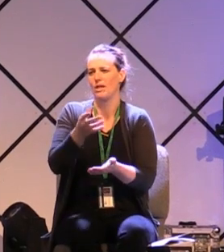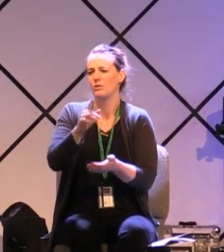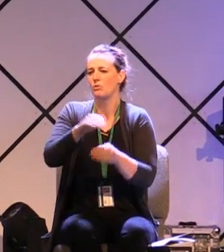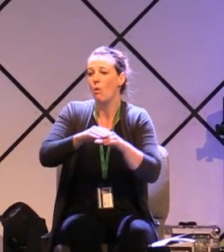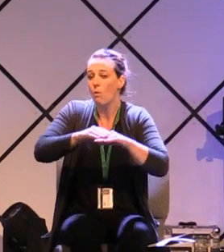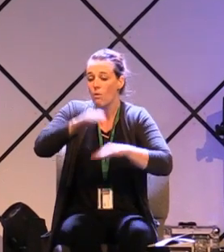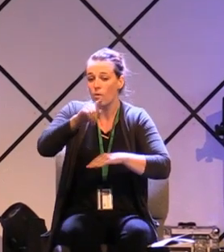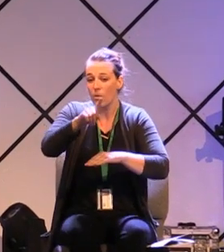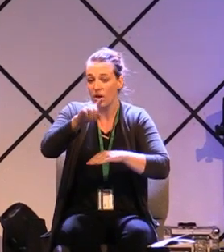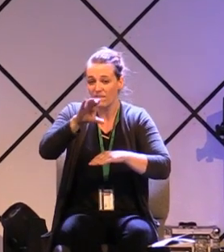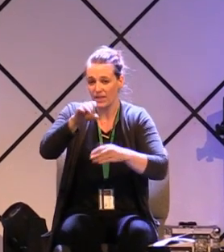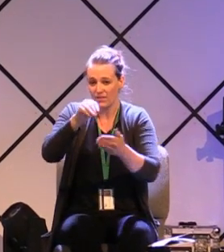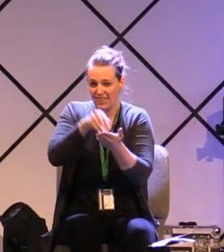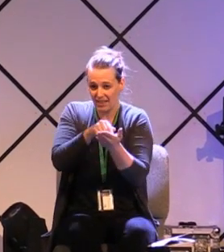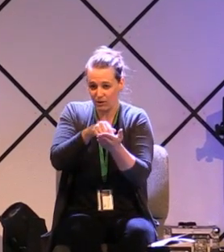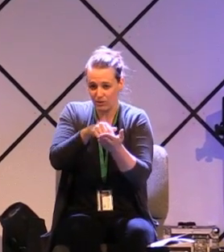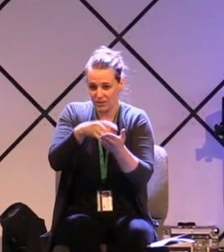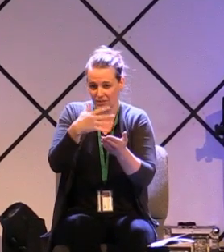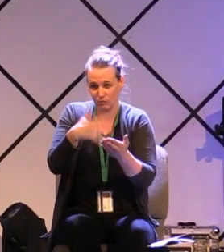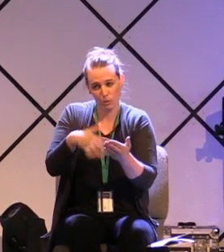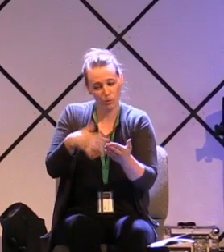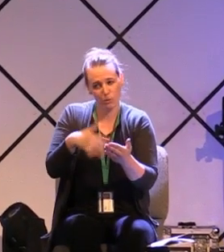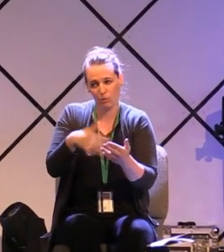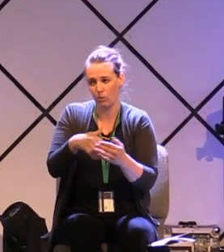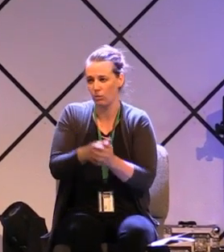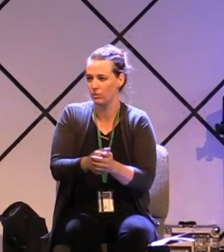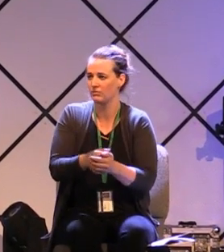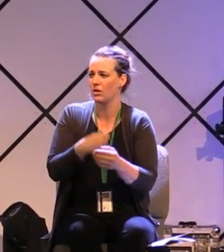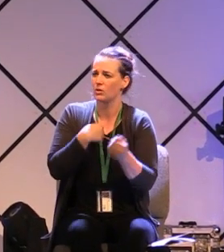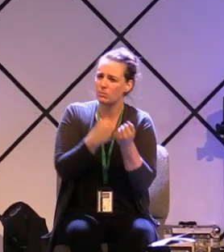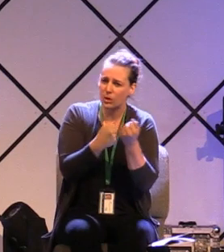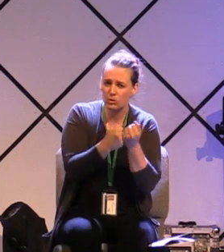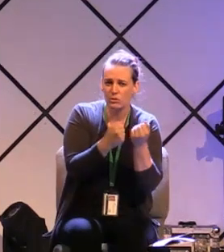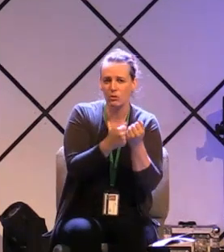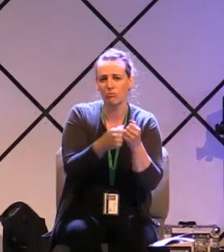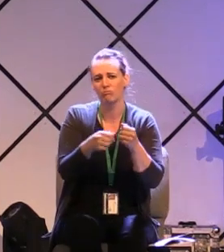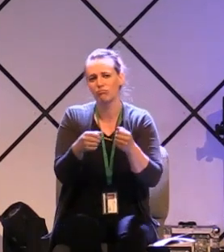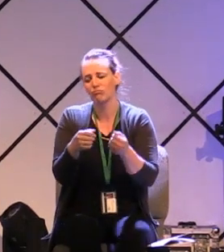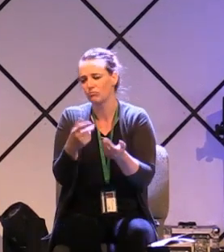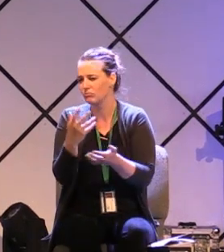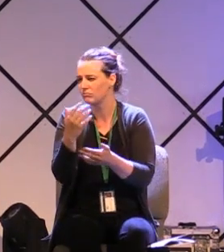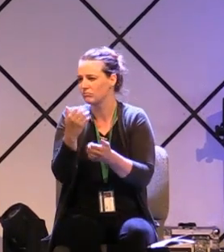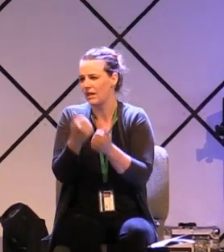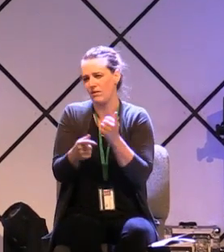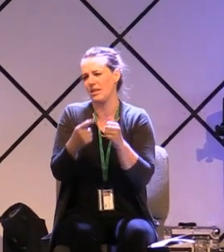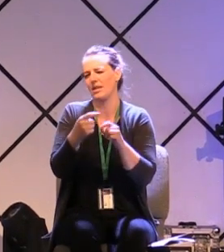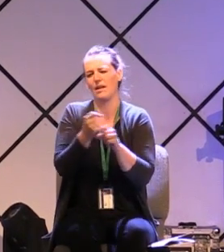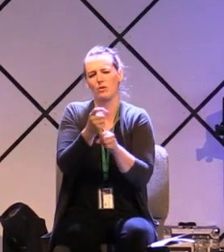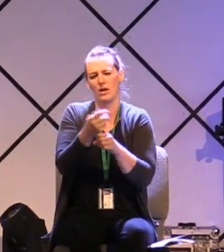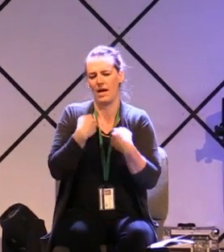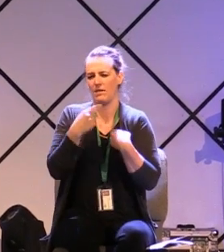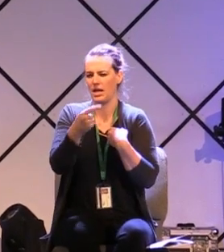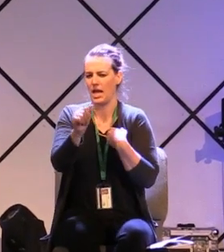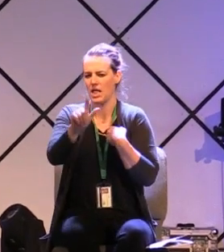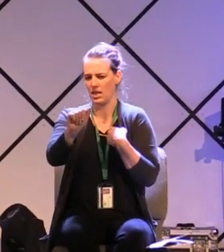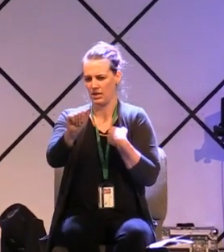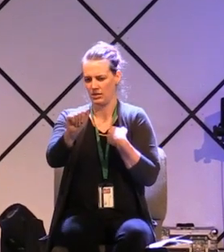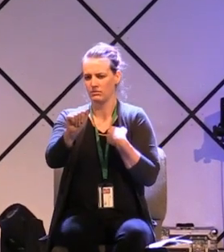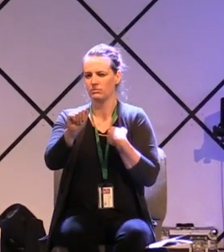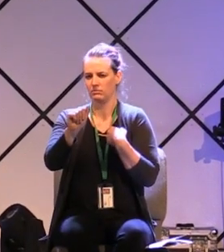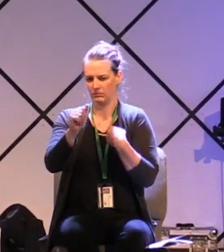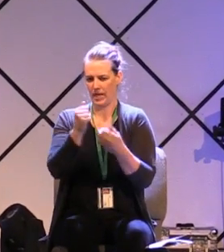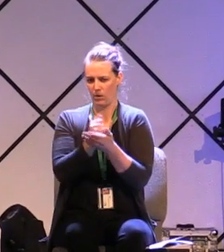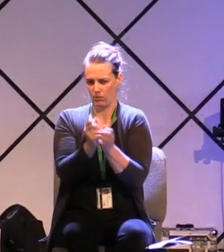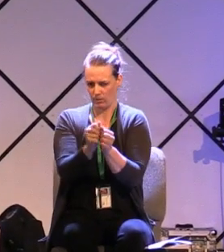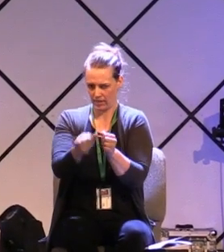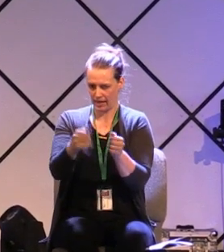$150,000 through the Share the Love campaign that you just heard about and sponsorship for our Sit, Stay, Sparkle Gala that we have. And just so you understand what that means,